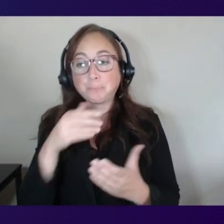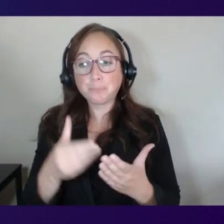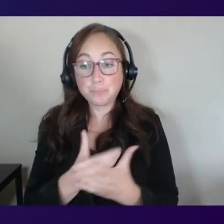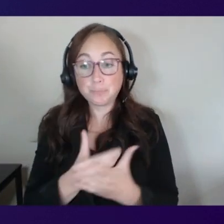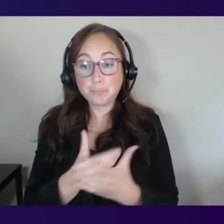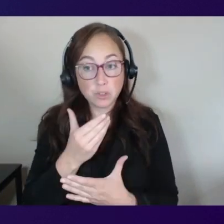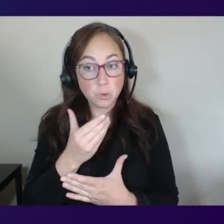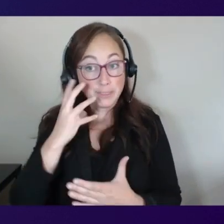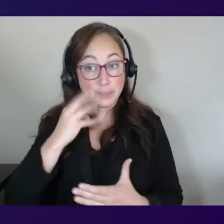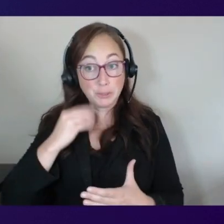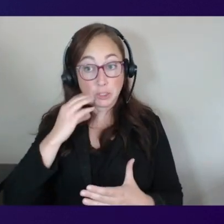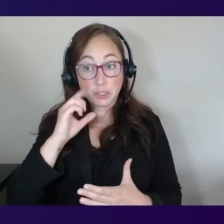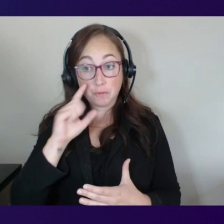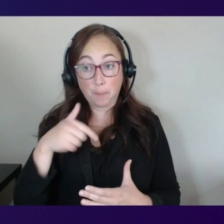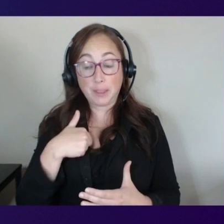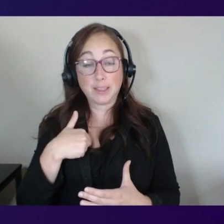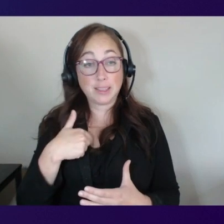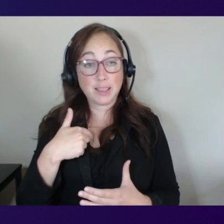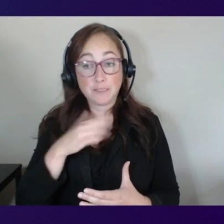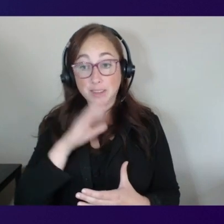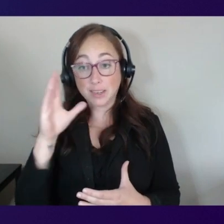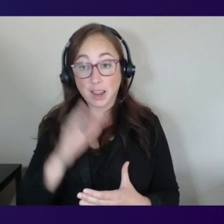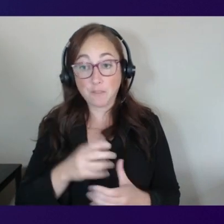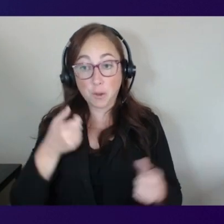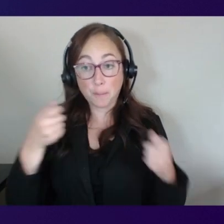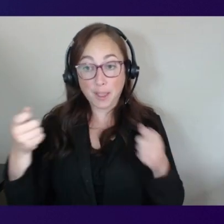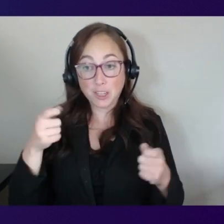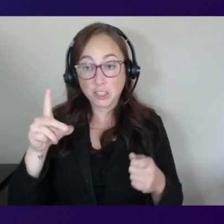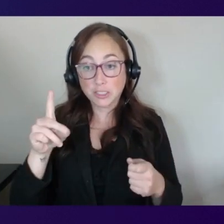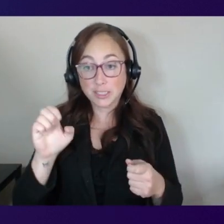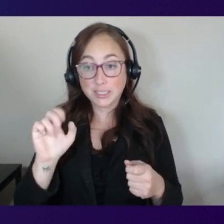personally. I've never managed desktop